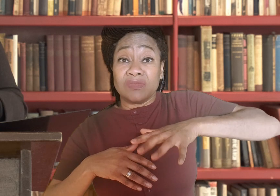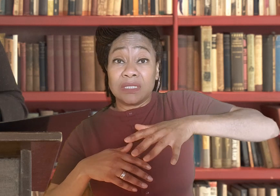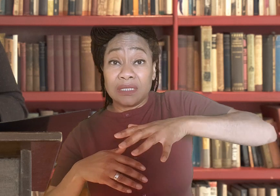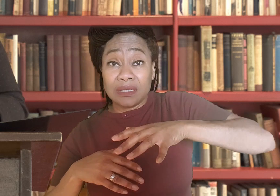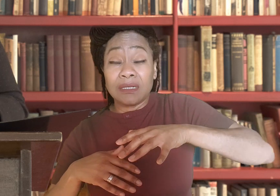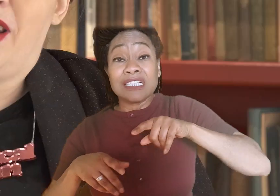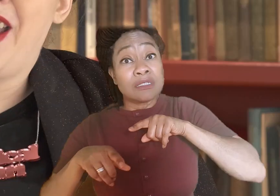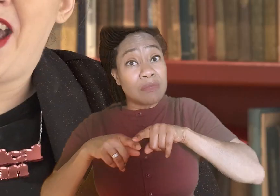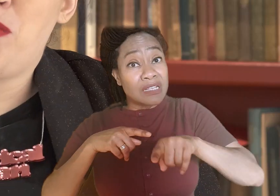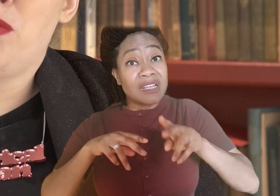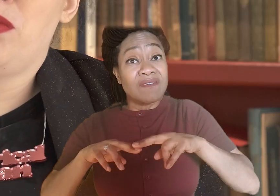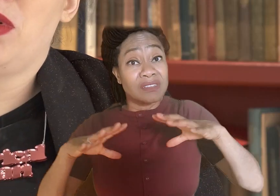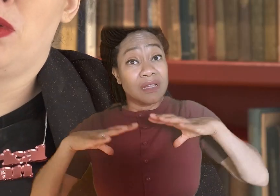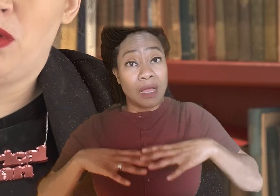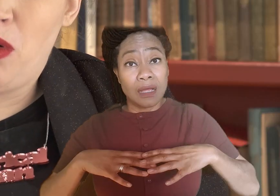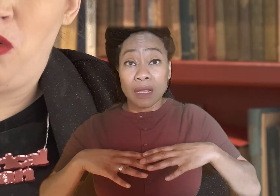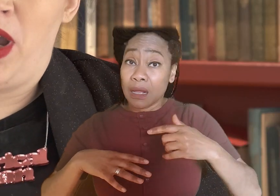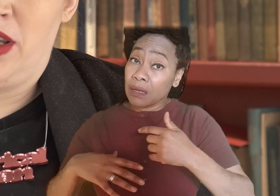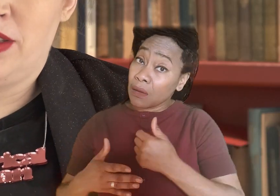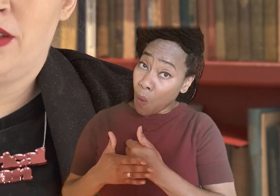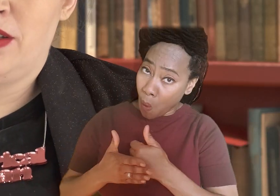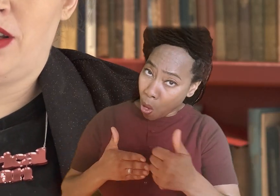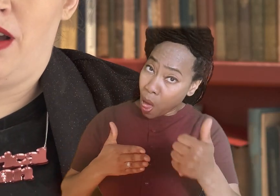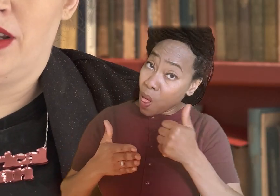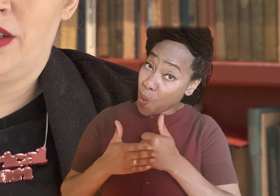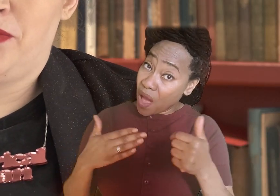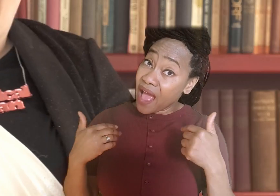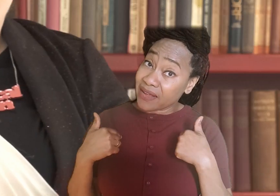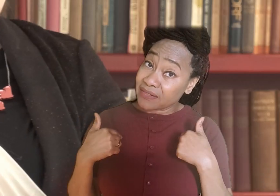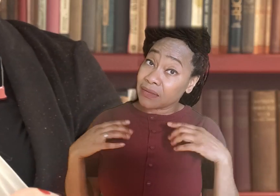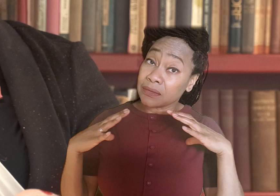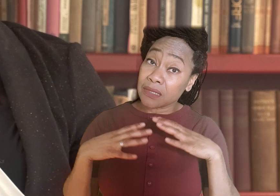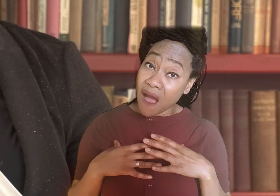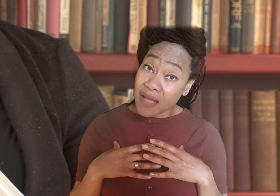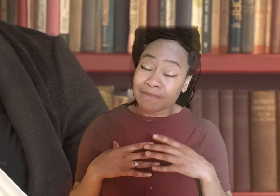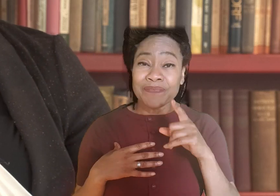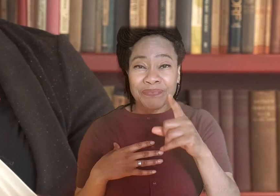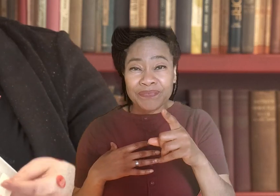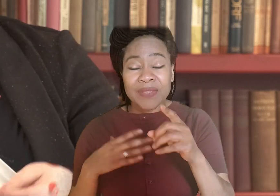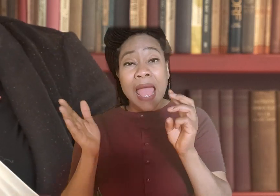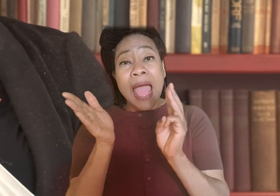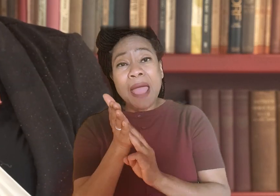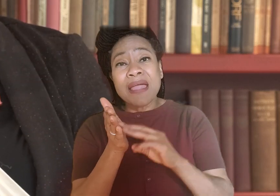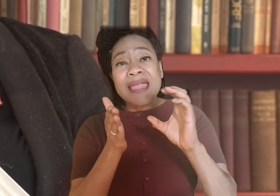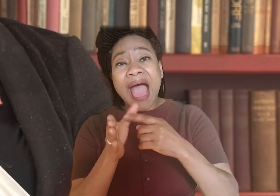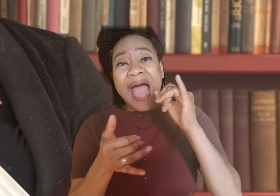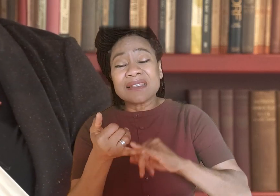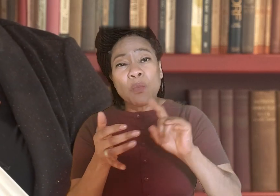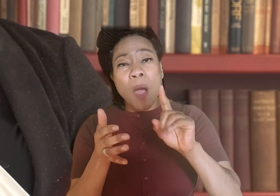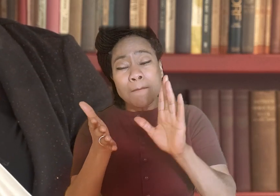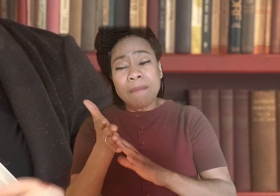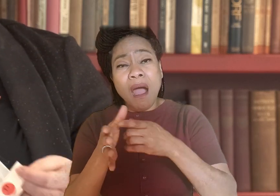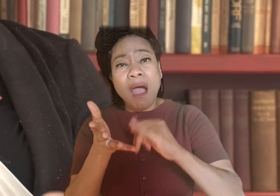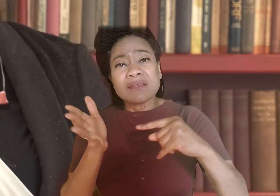when I'm tired, and I am always tired. And then there's MCAS, which is mast cell activation